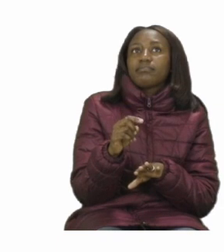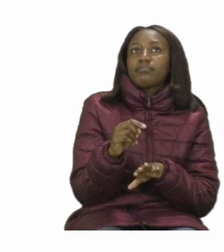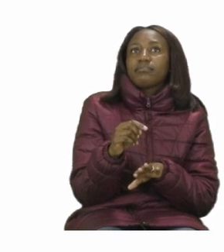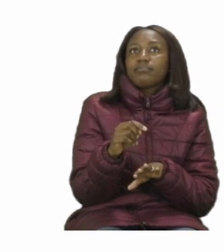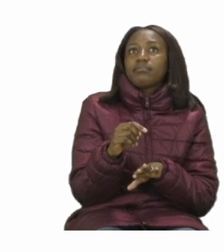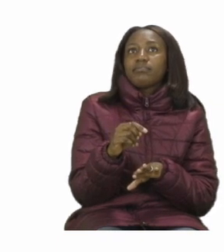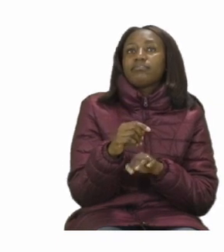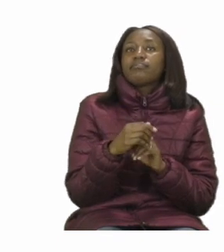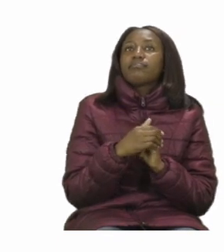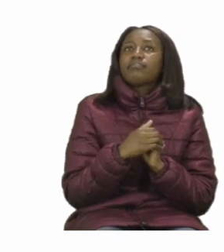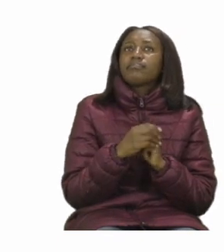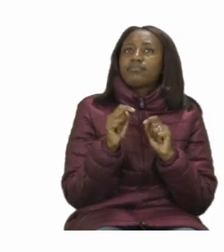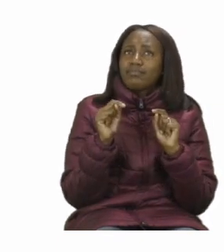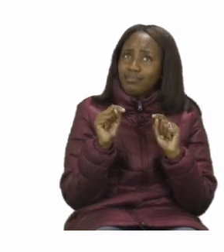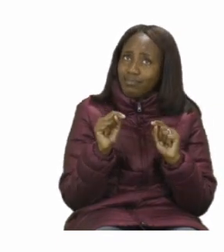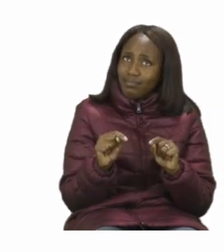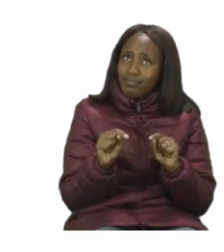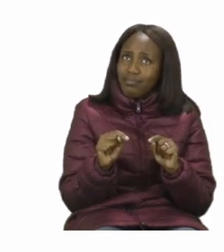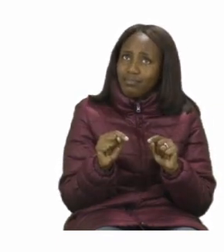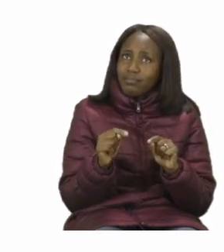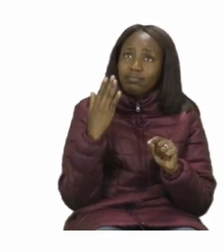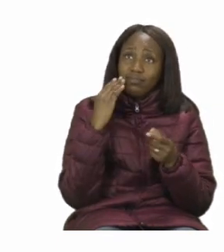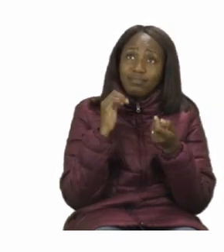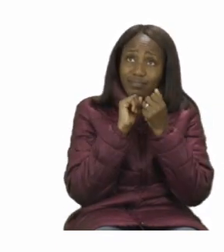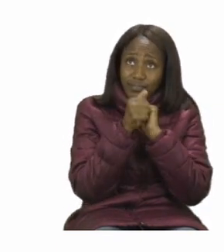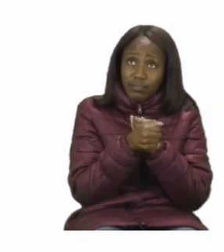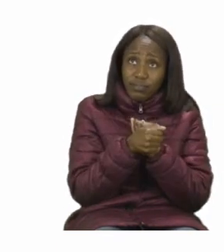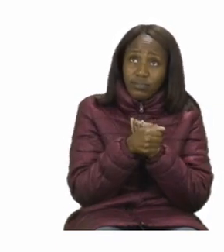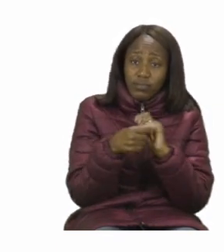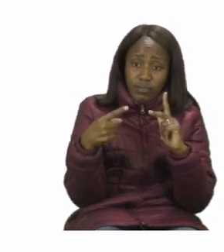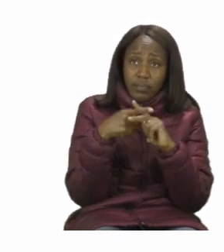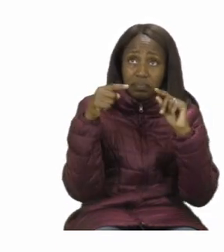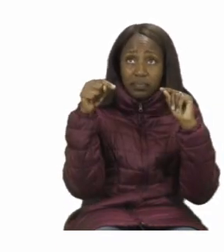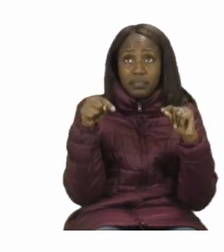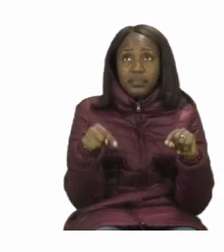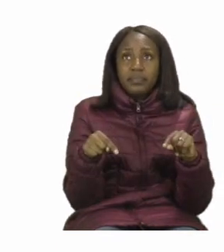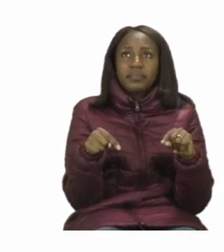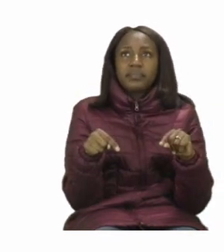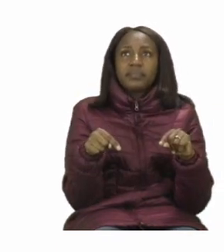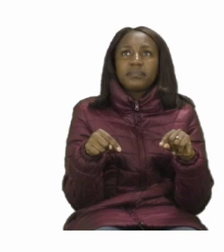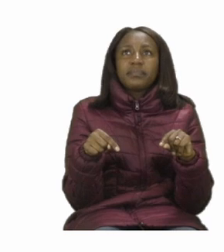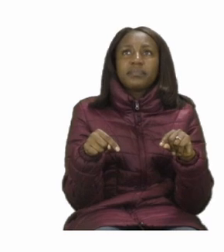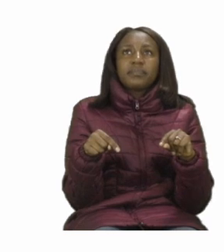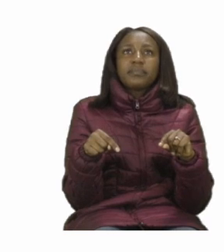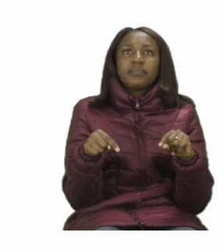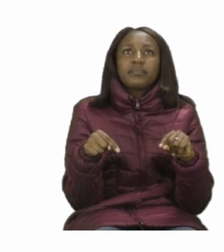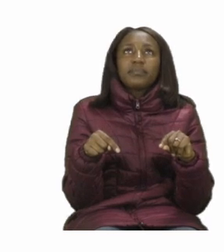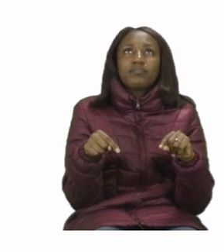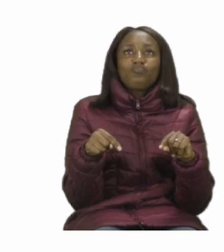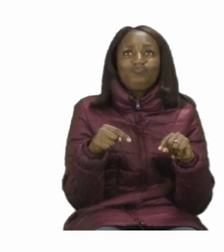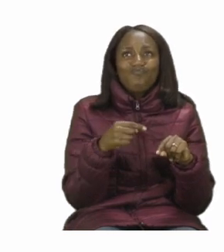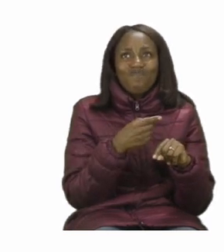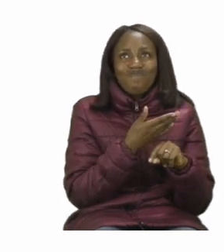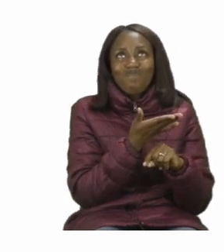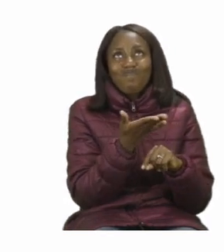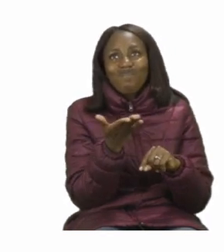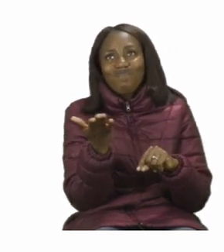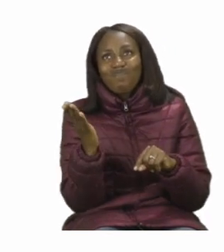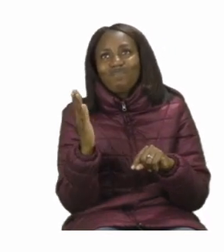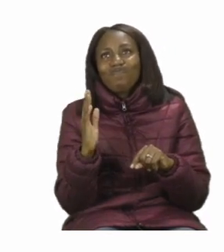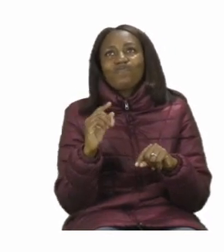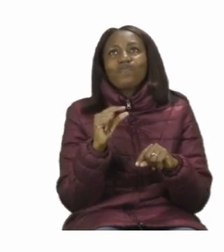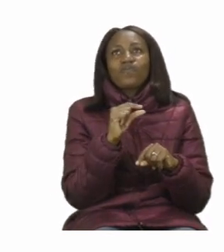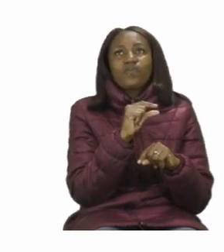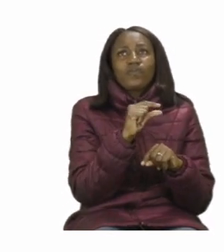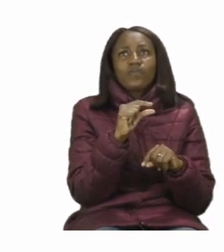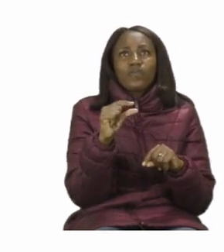knew. But now when we're changing them to present tense, it says all the action words in these sentences